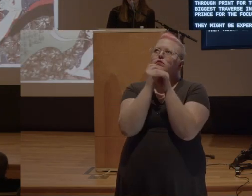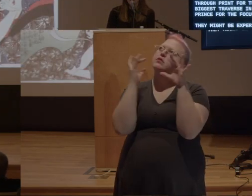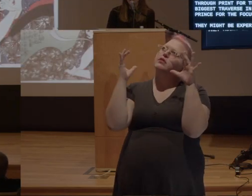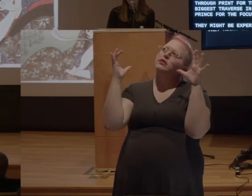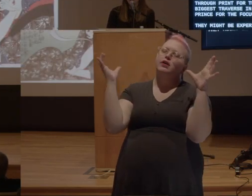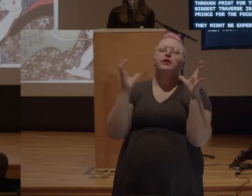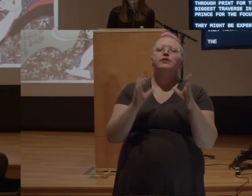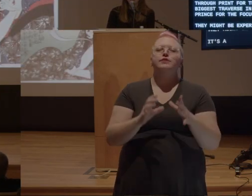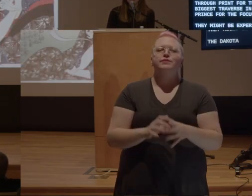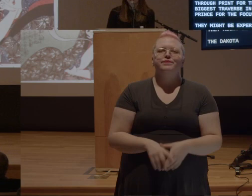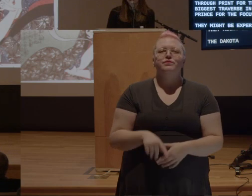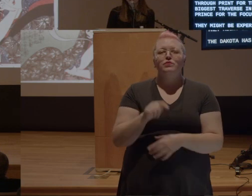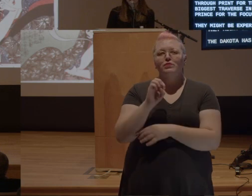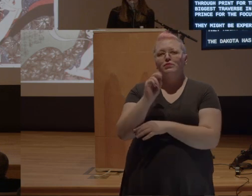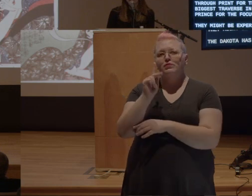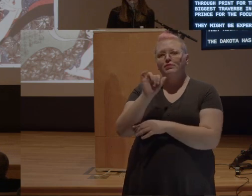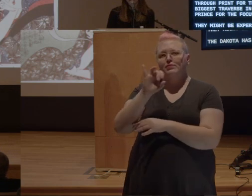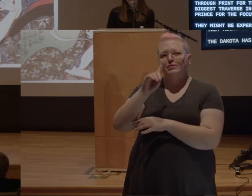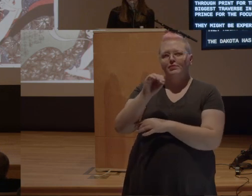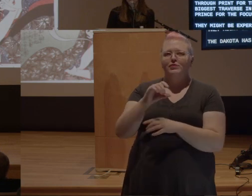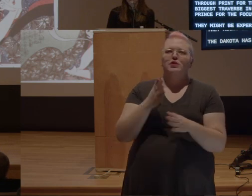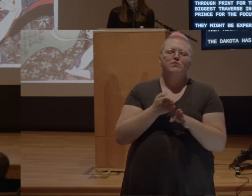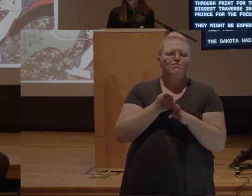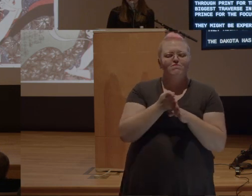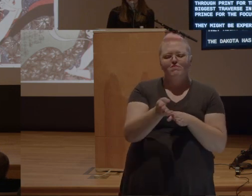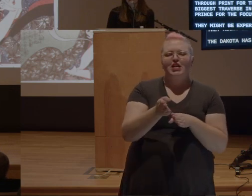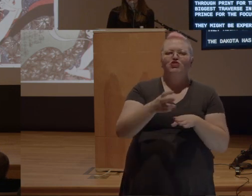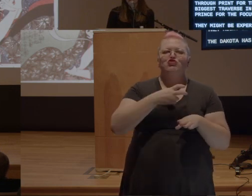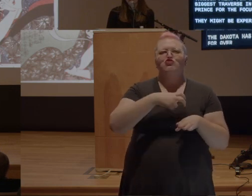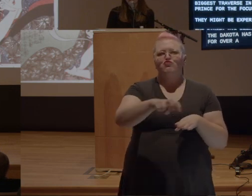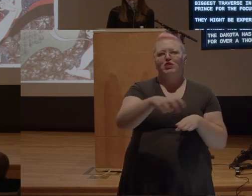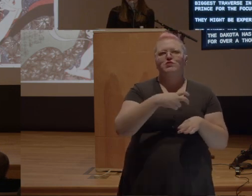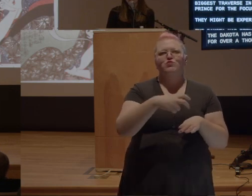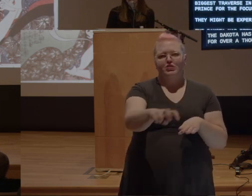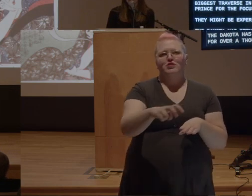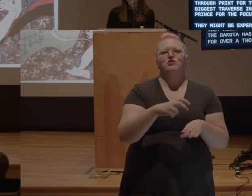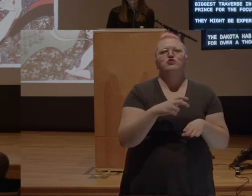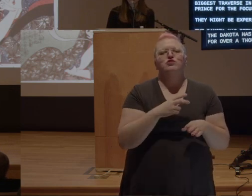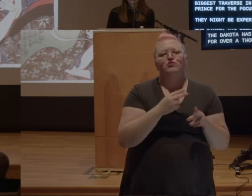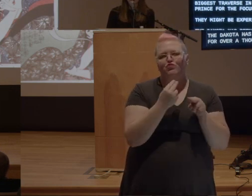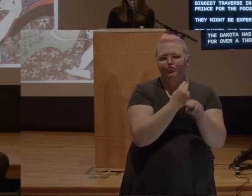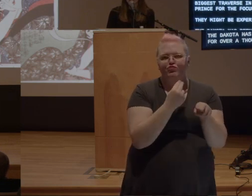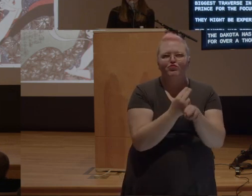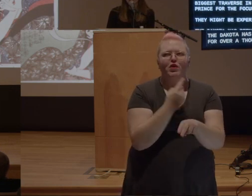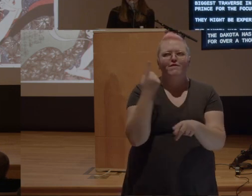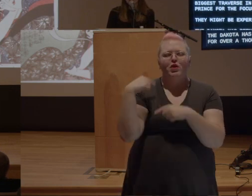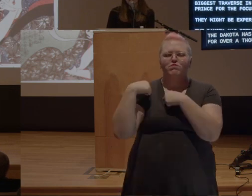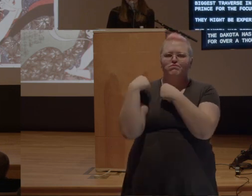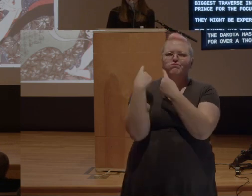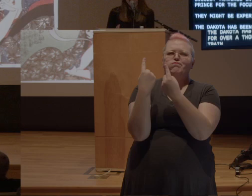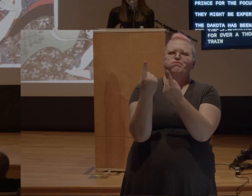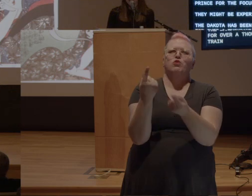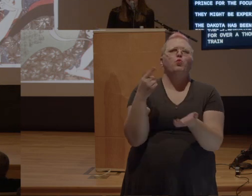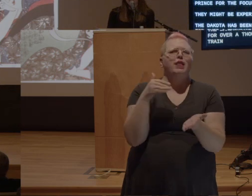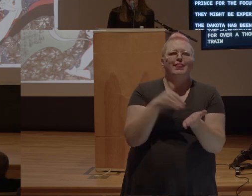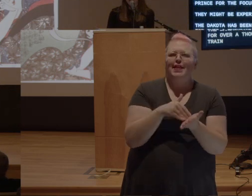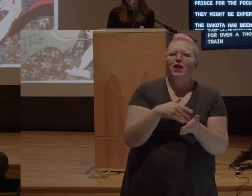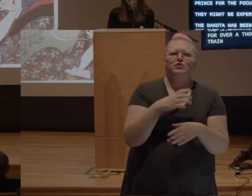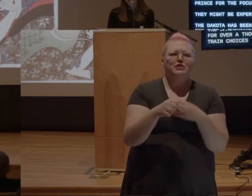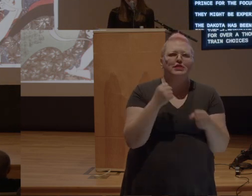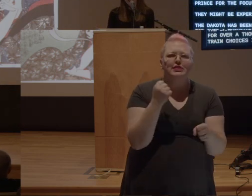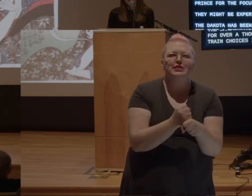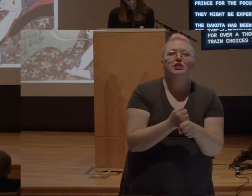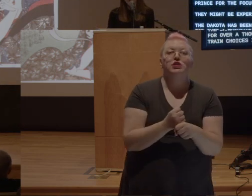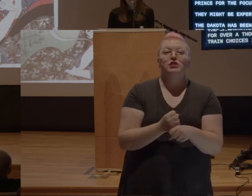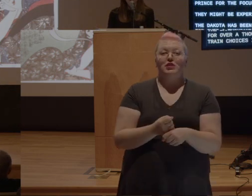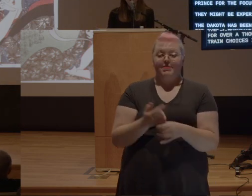The Tokaido has been a major transportation route for over 1,000 years. Even now, the bullet train traces its original